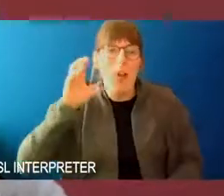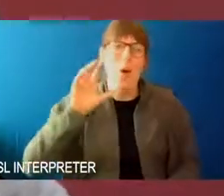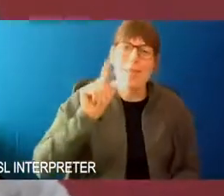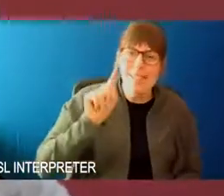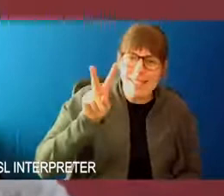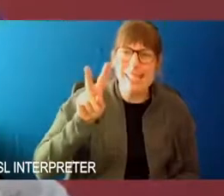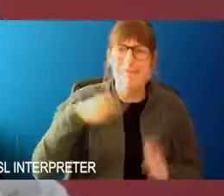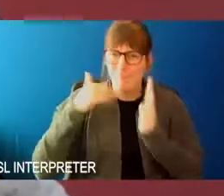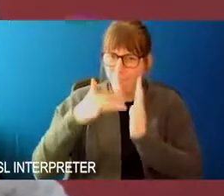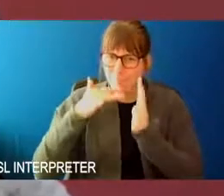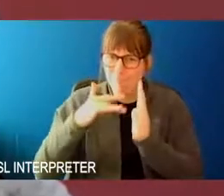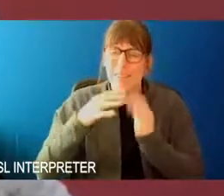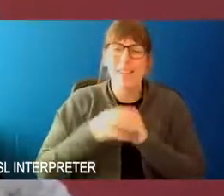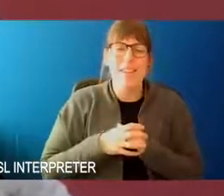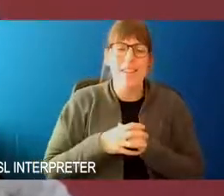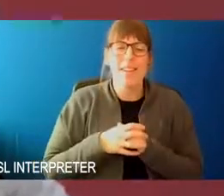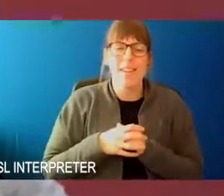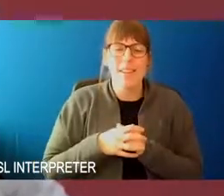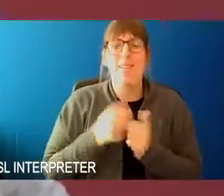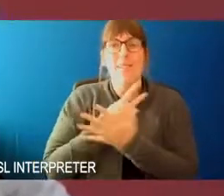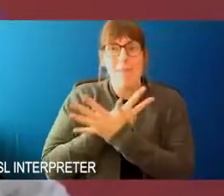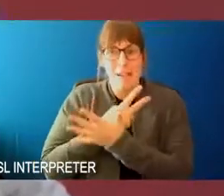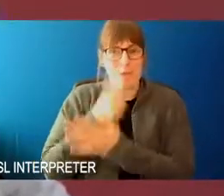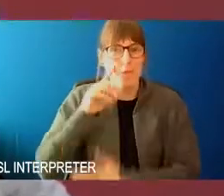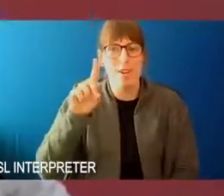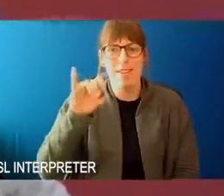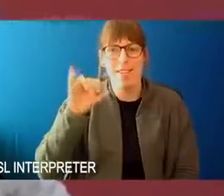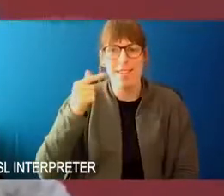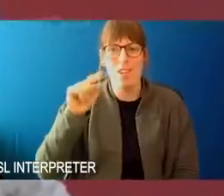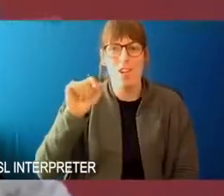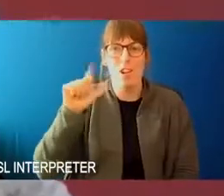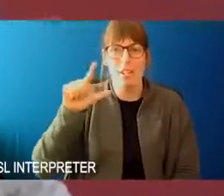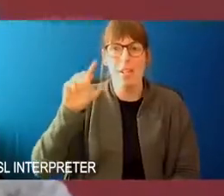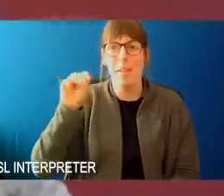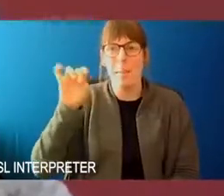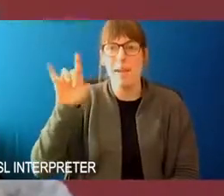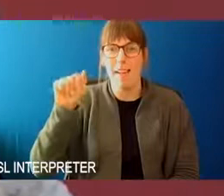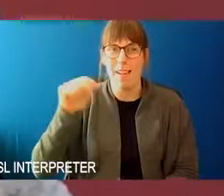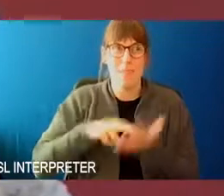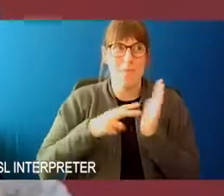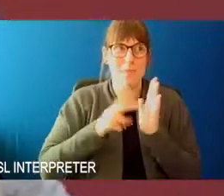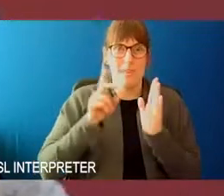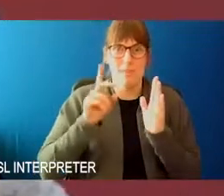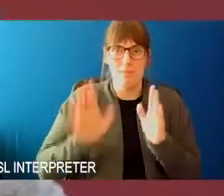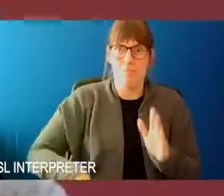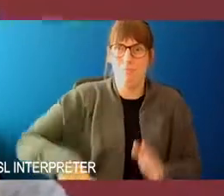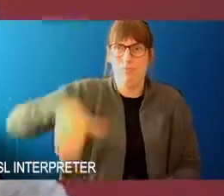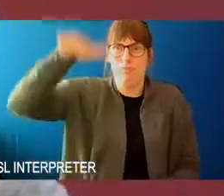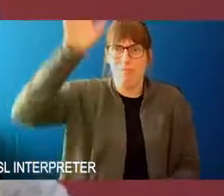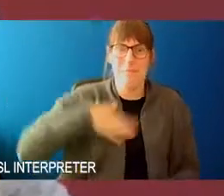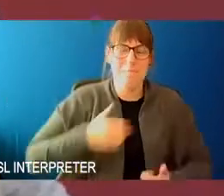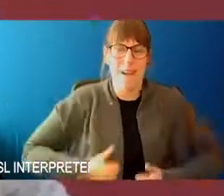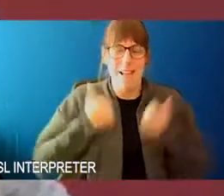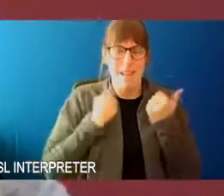into university, studied radio and television, and did a master's in digital media. So I've actually